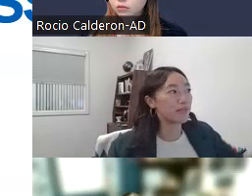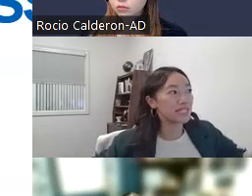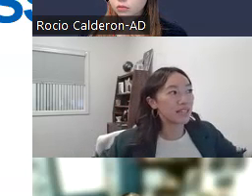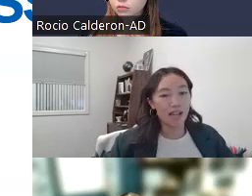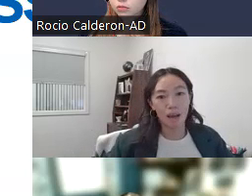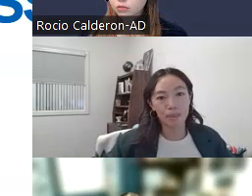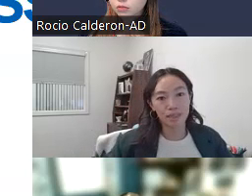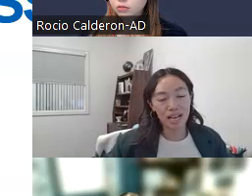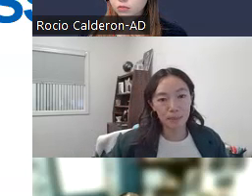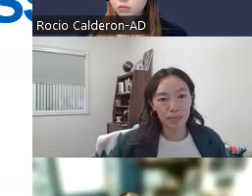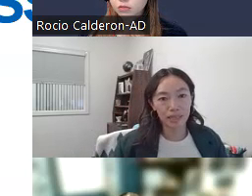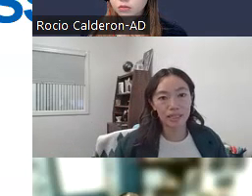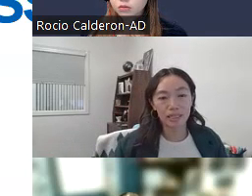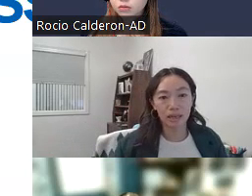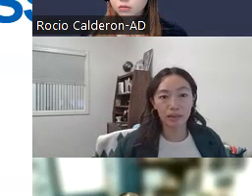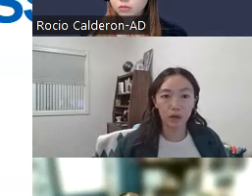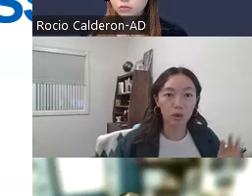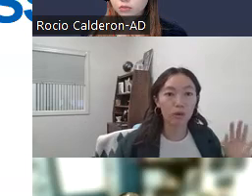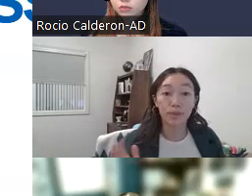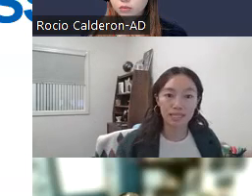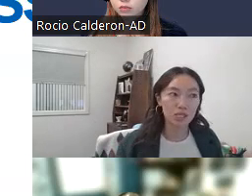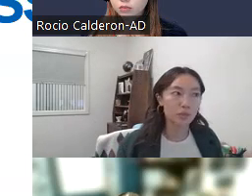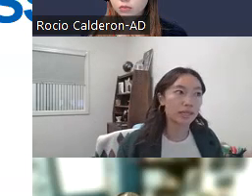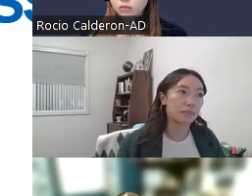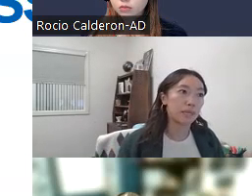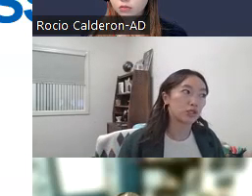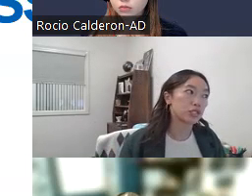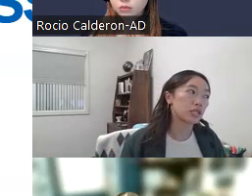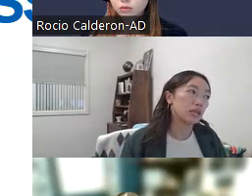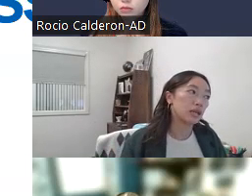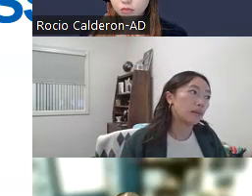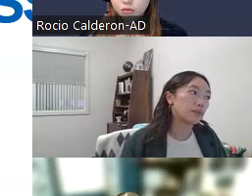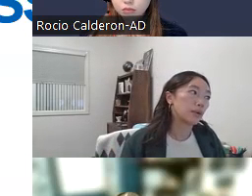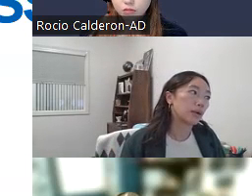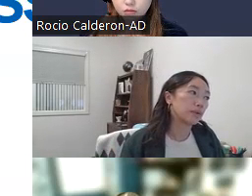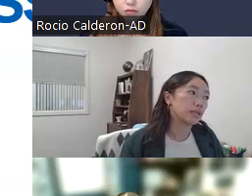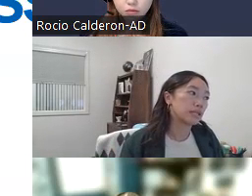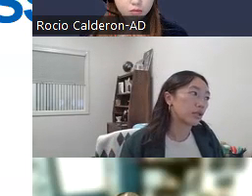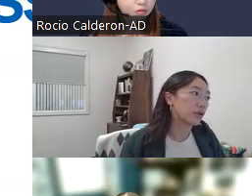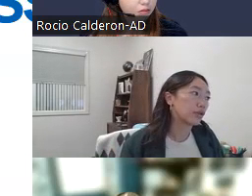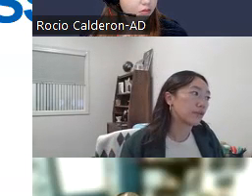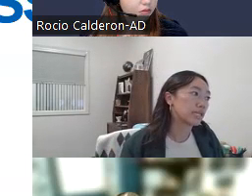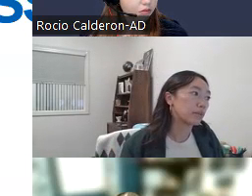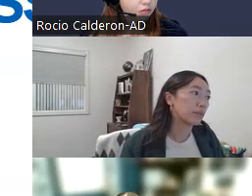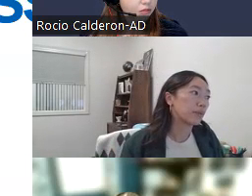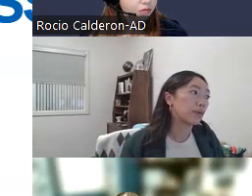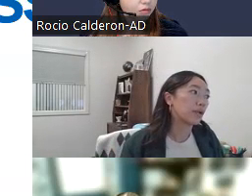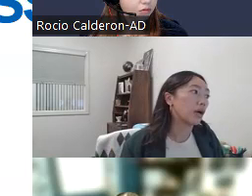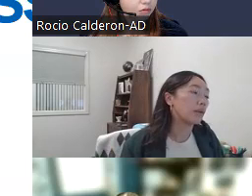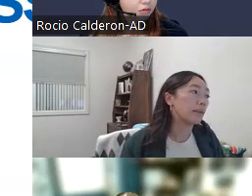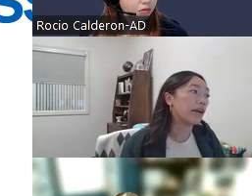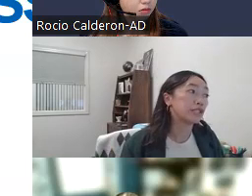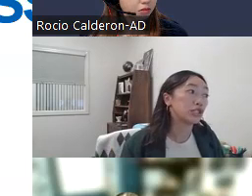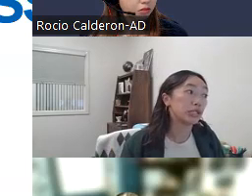CERP commitments. But the last bucket is kind of our more business related measures. So a couple of these include, for